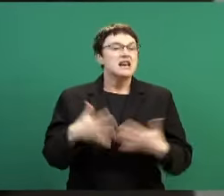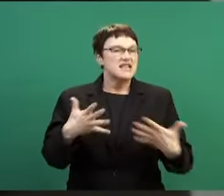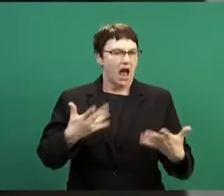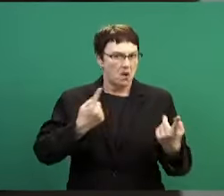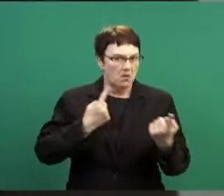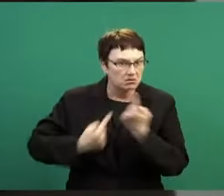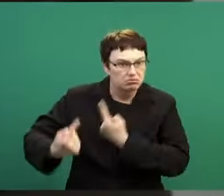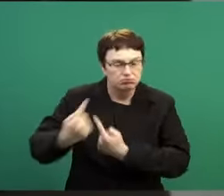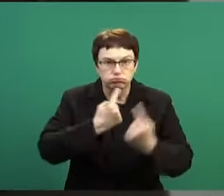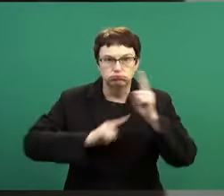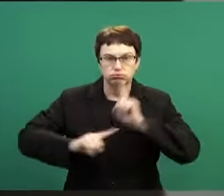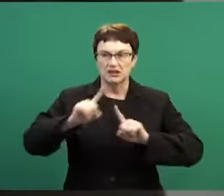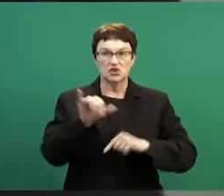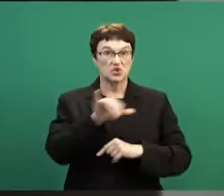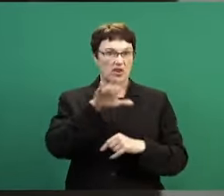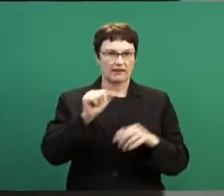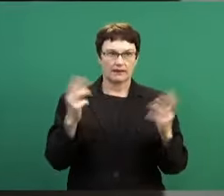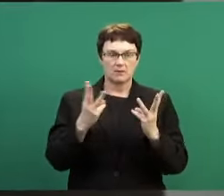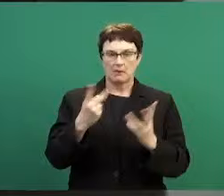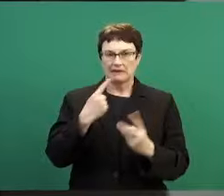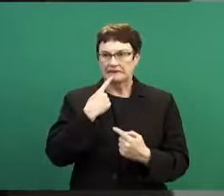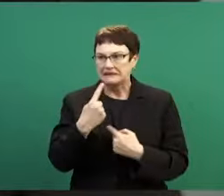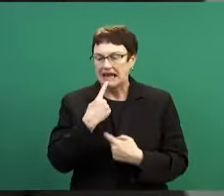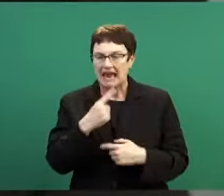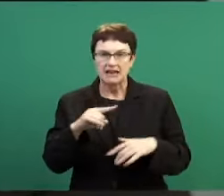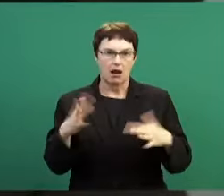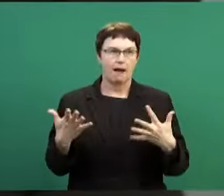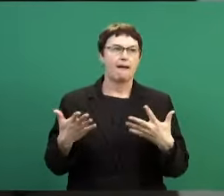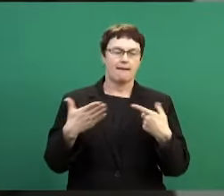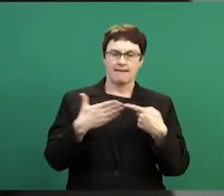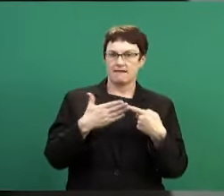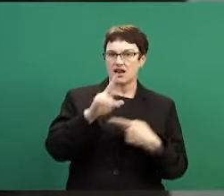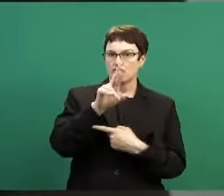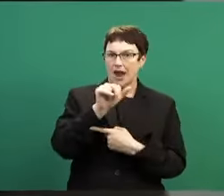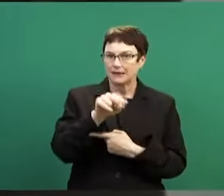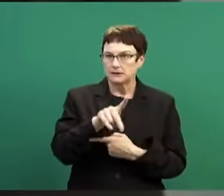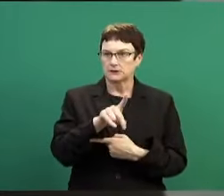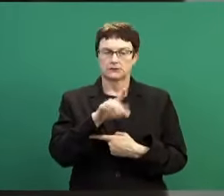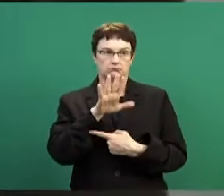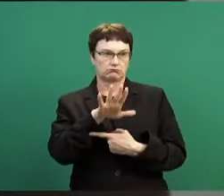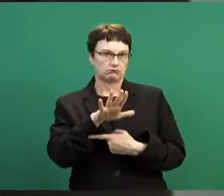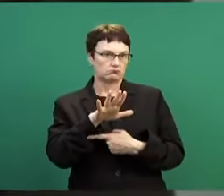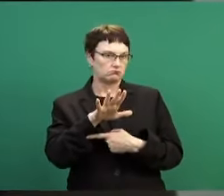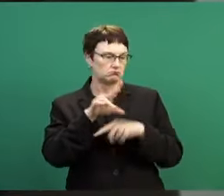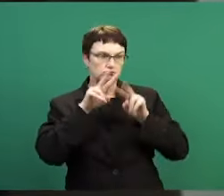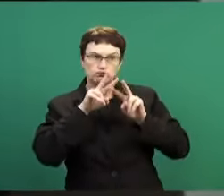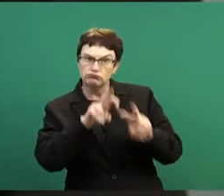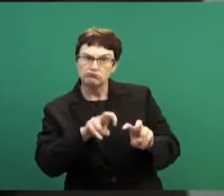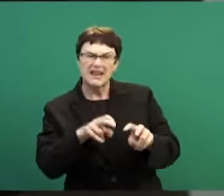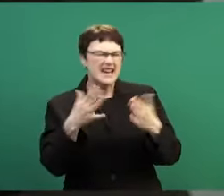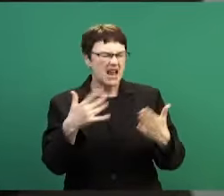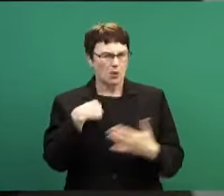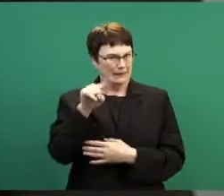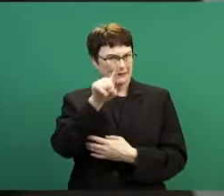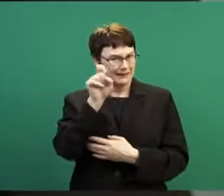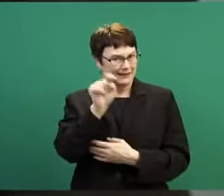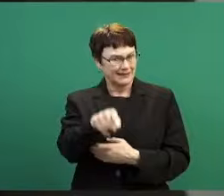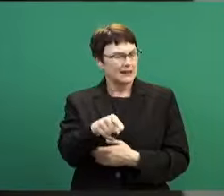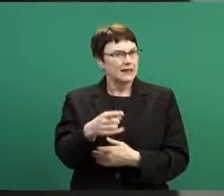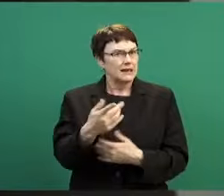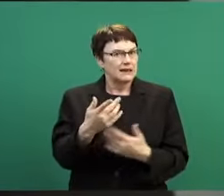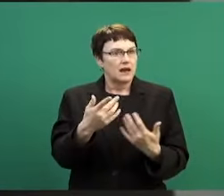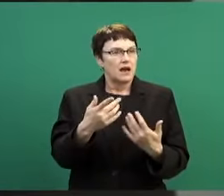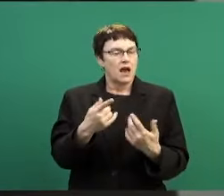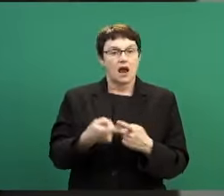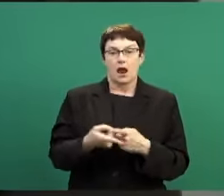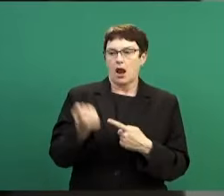whole issue around the Rand manipulation probe. Could the SARB give us their view on the ongoing or the probe that